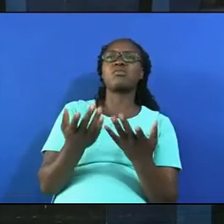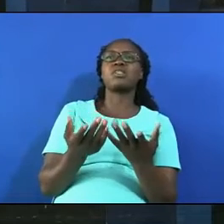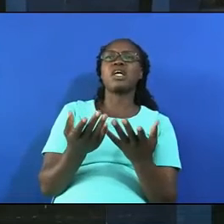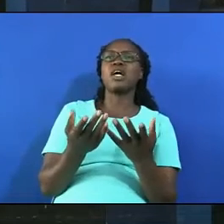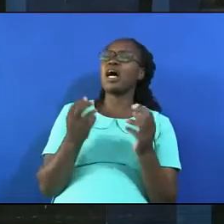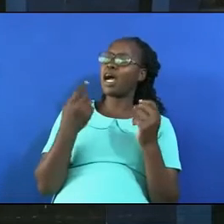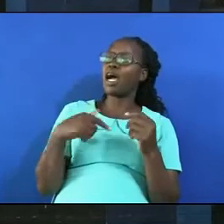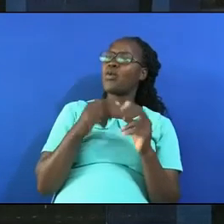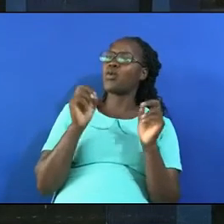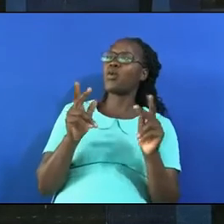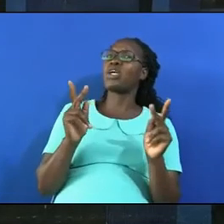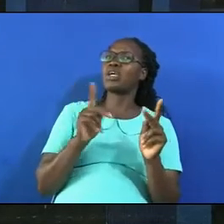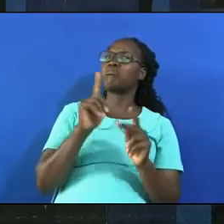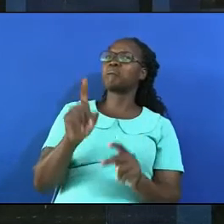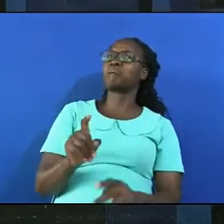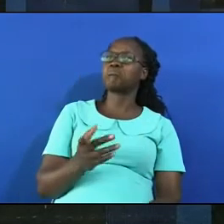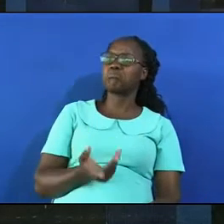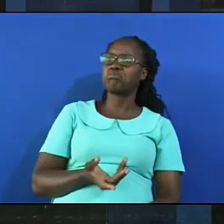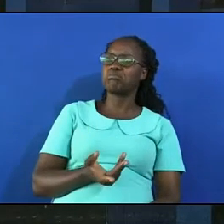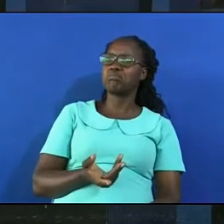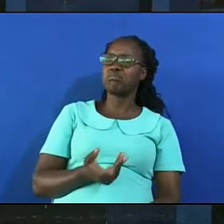Are we okay?